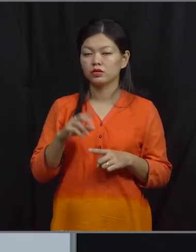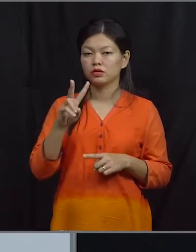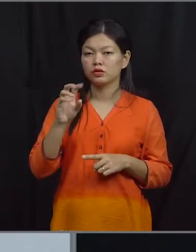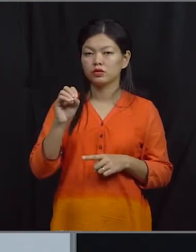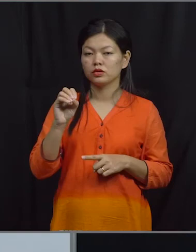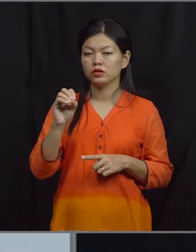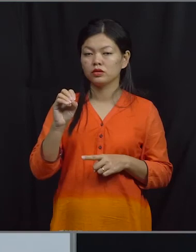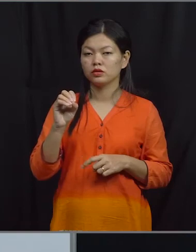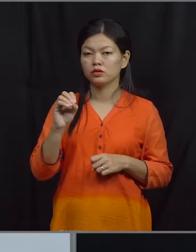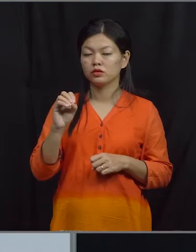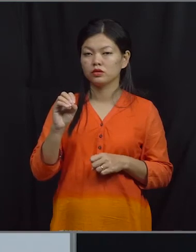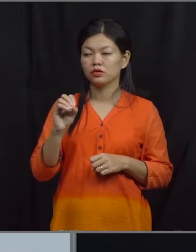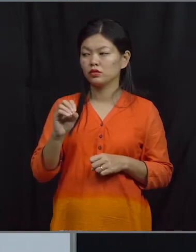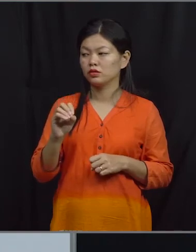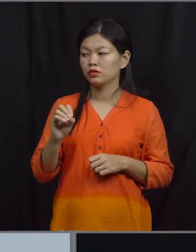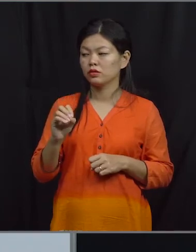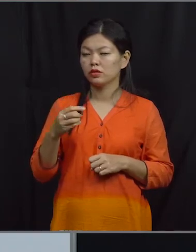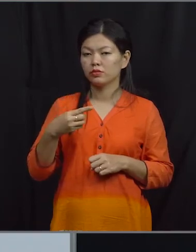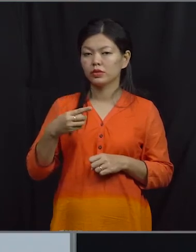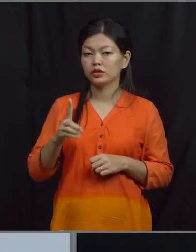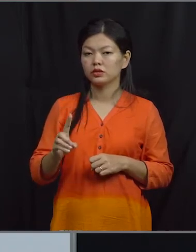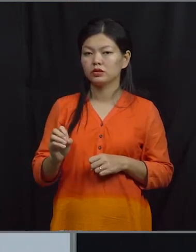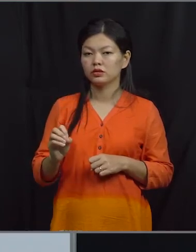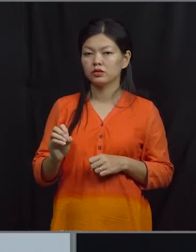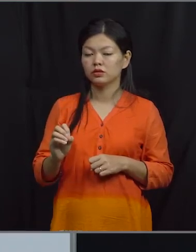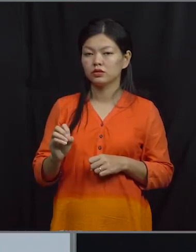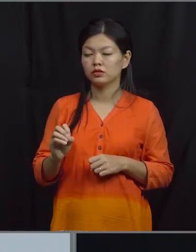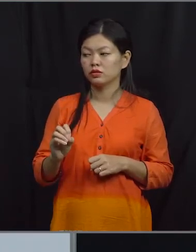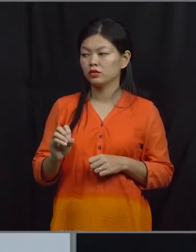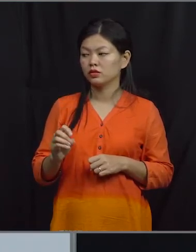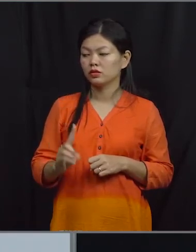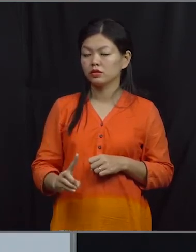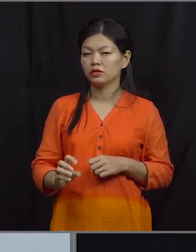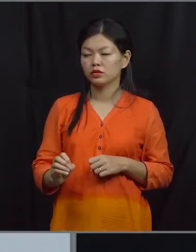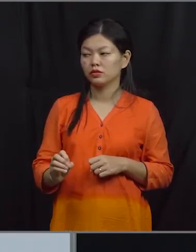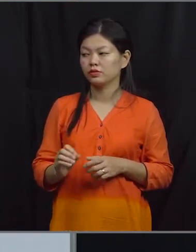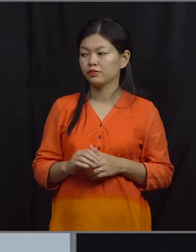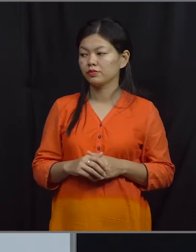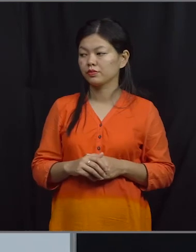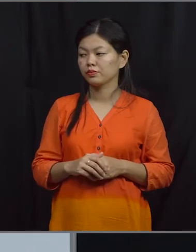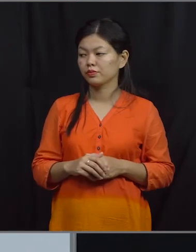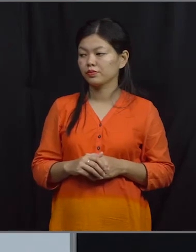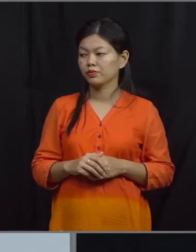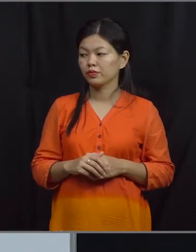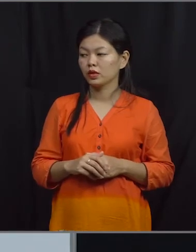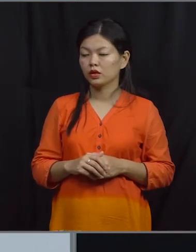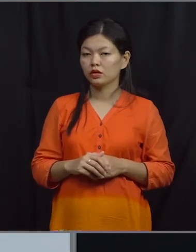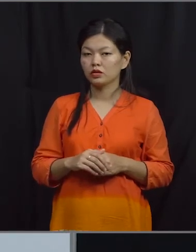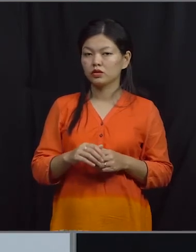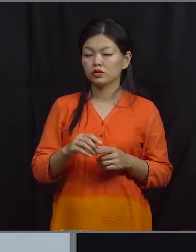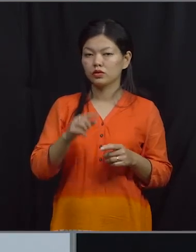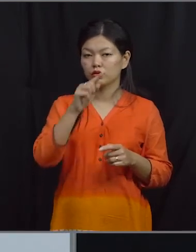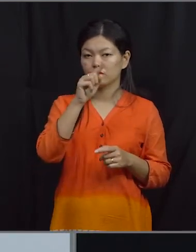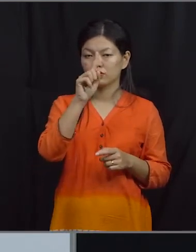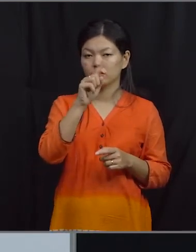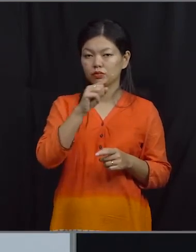20 and this is minus 10 and this is 10. If you take this 10 inside and divide